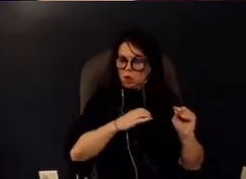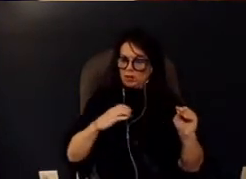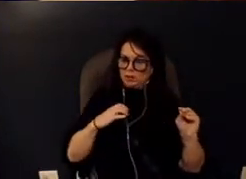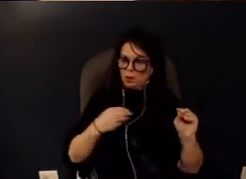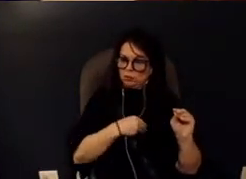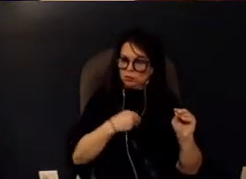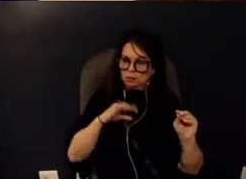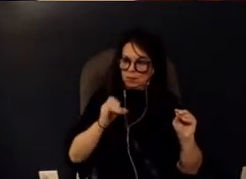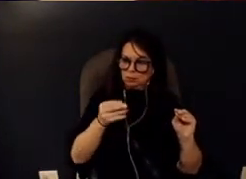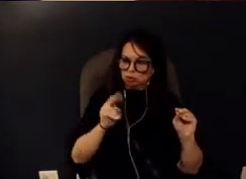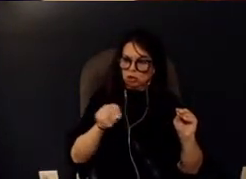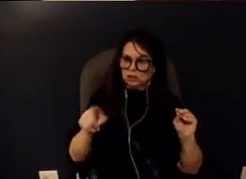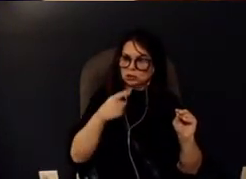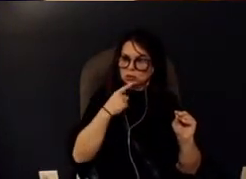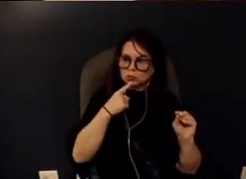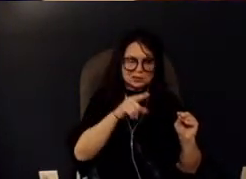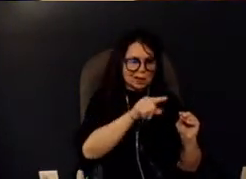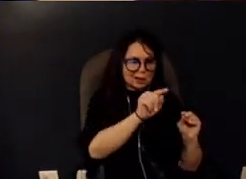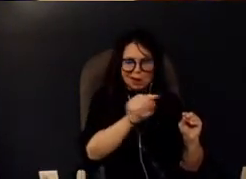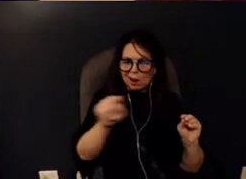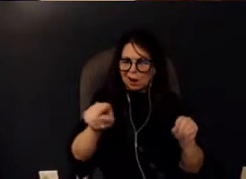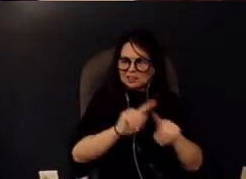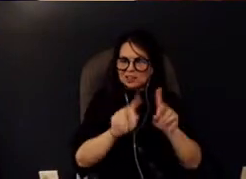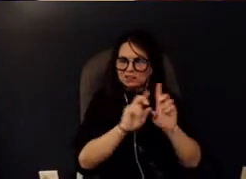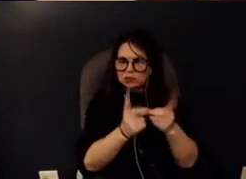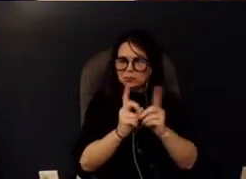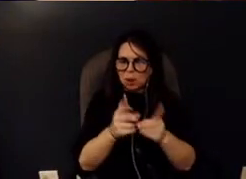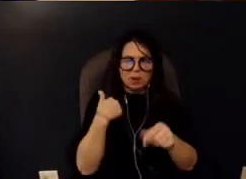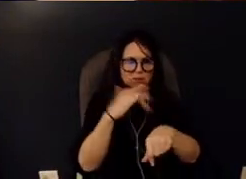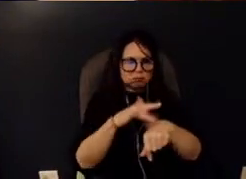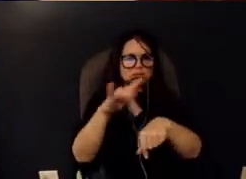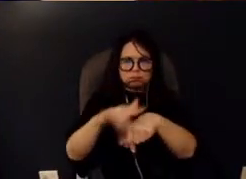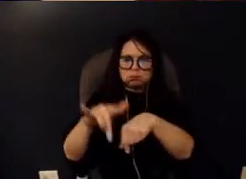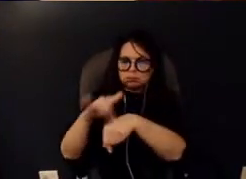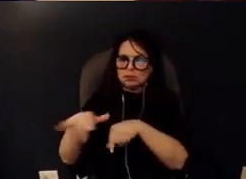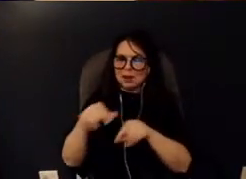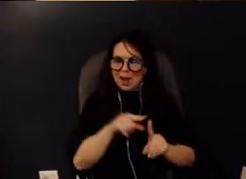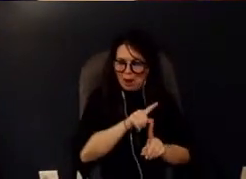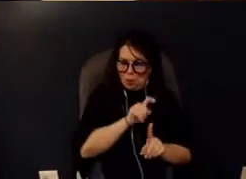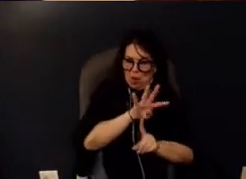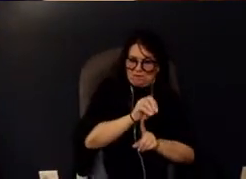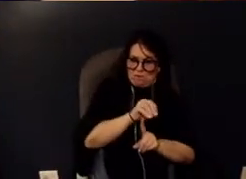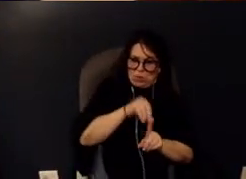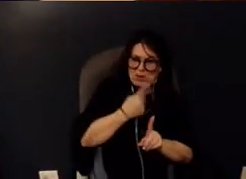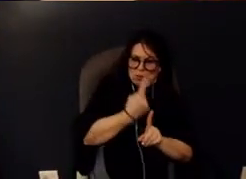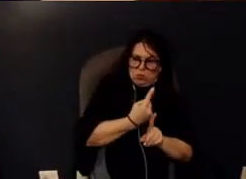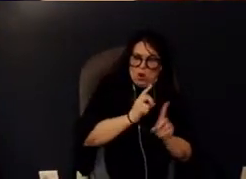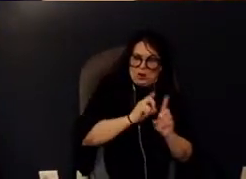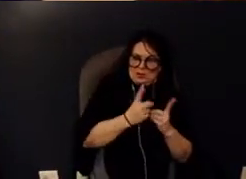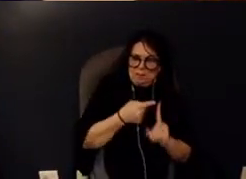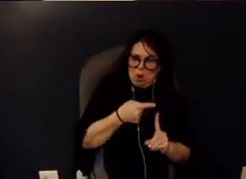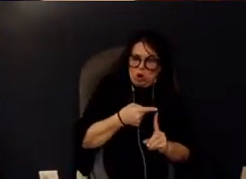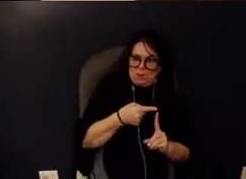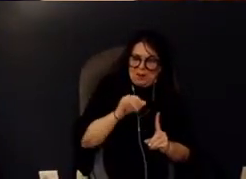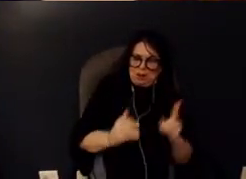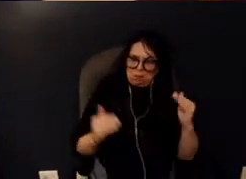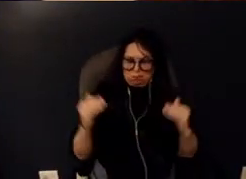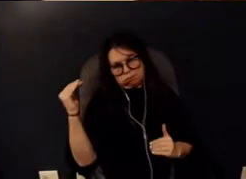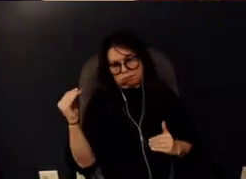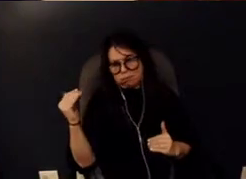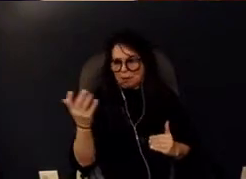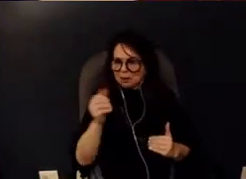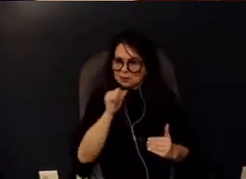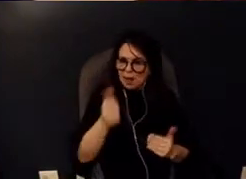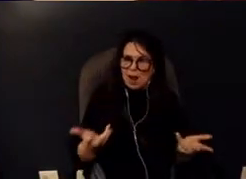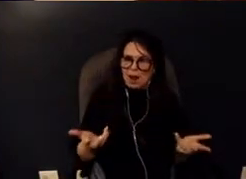in other departments. This is 140 in one department. This isn't proportional, right? So what exactly are we